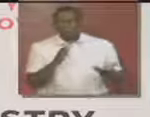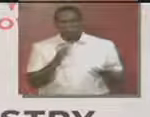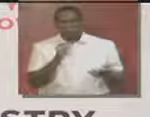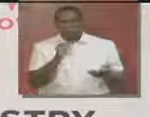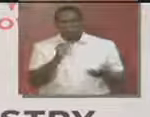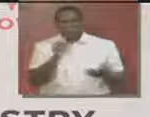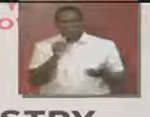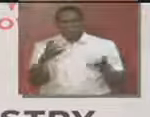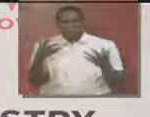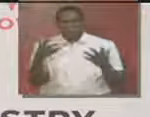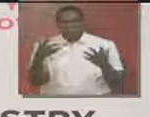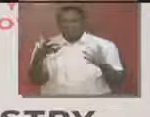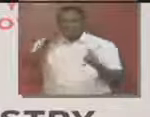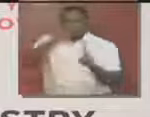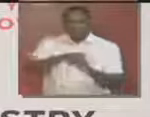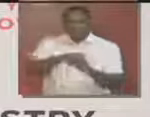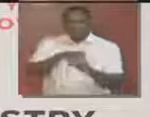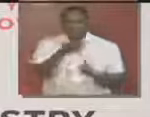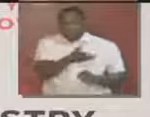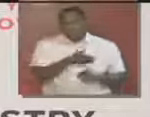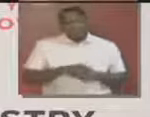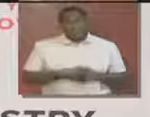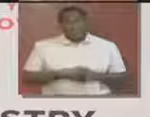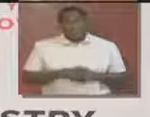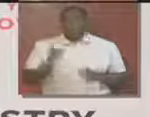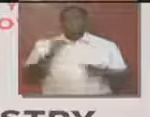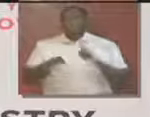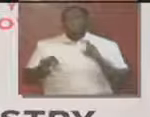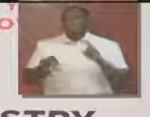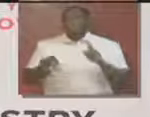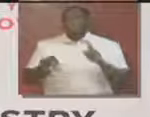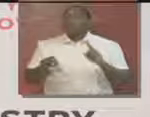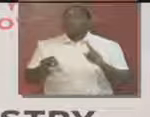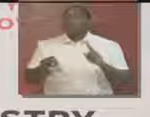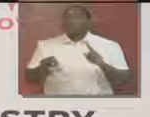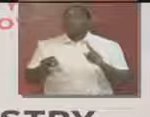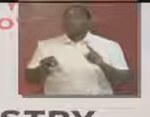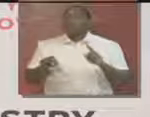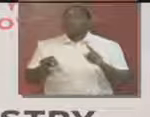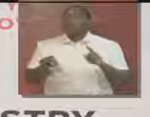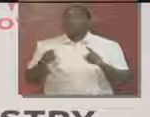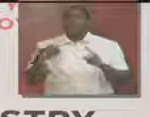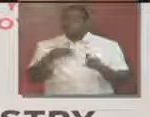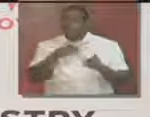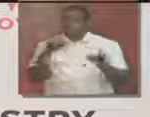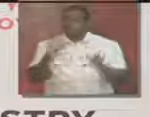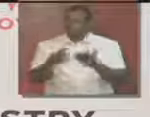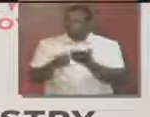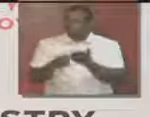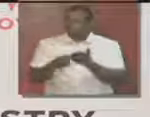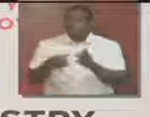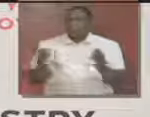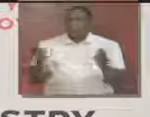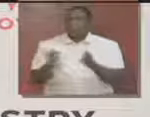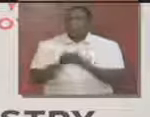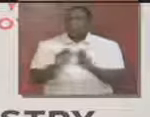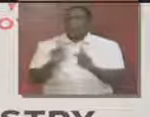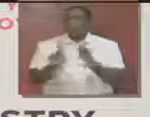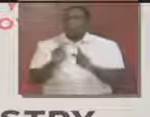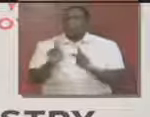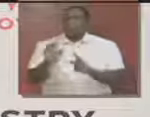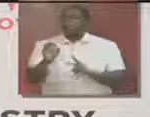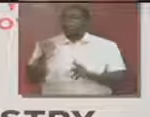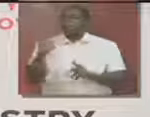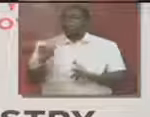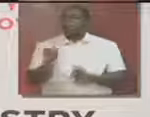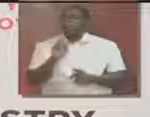recommendations on how to apply these regulations have been outlined and discussed with the restaurateurs, etc. I believe that some of